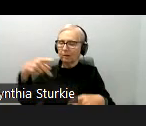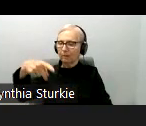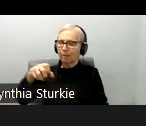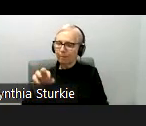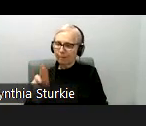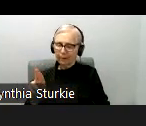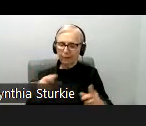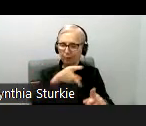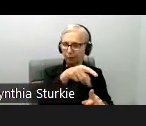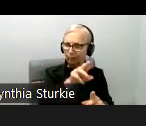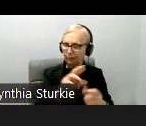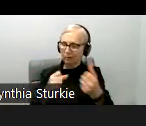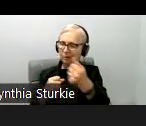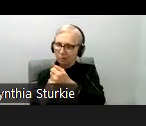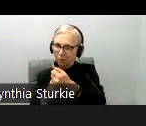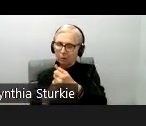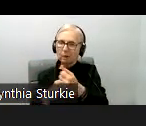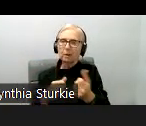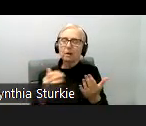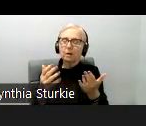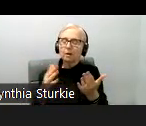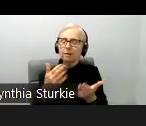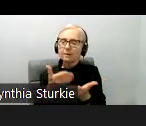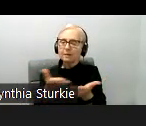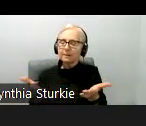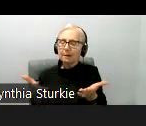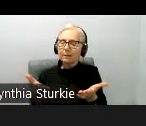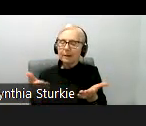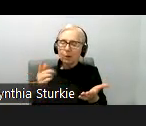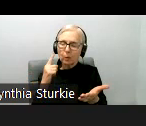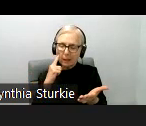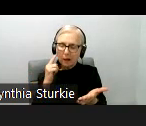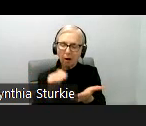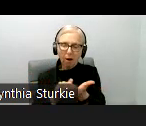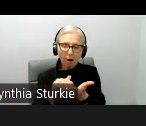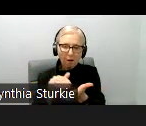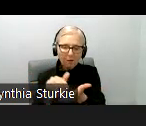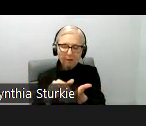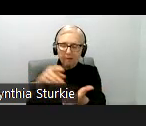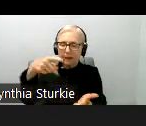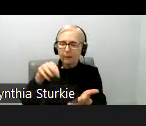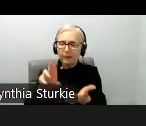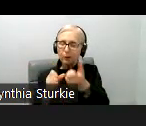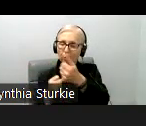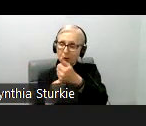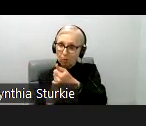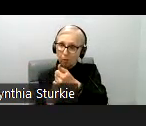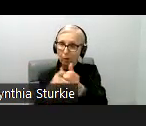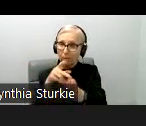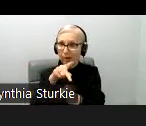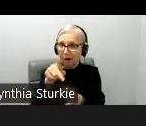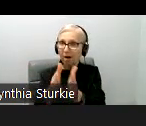recovery-focused services. So this is something that we hear about fairly often, that peer support professionals are